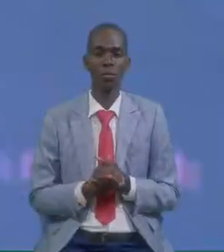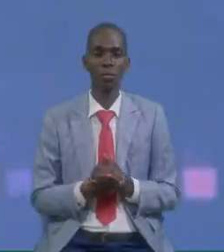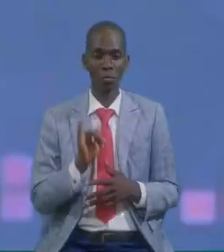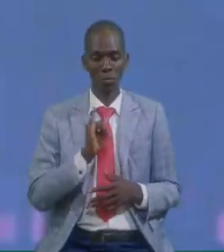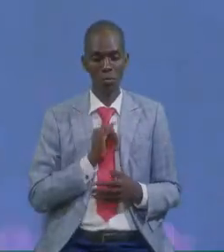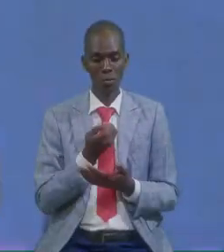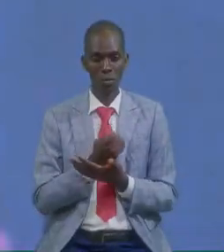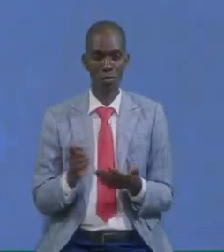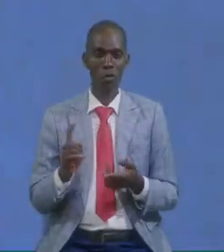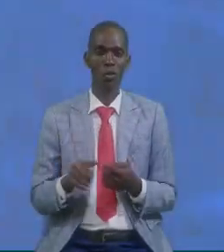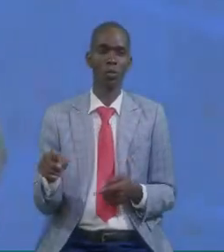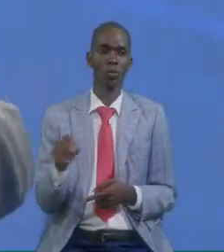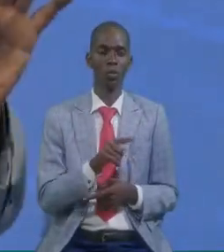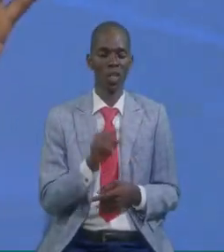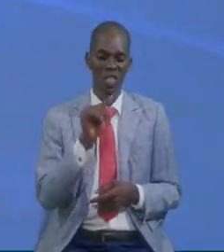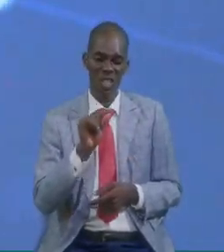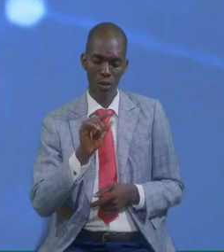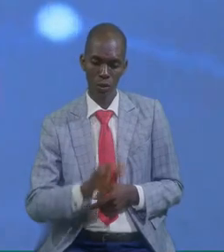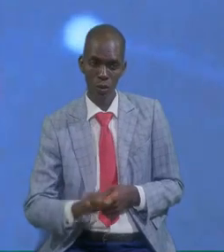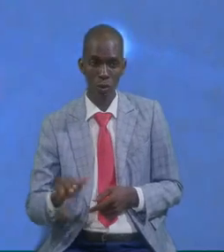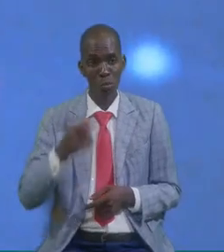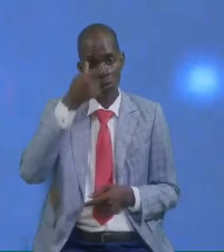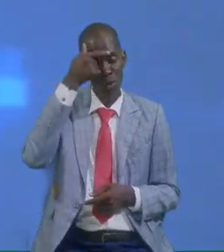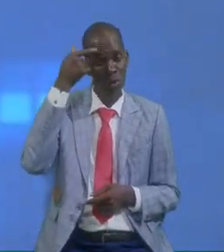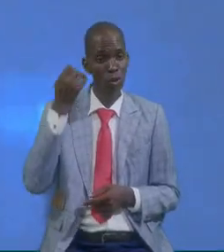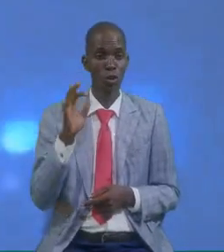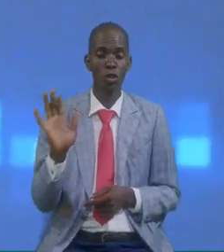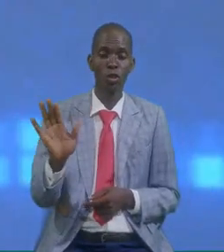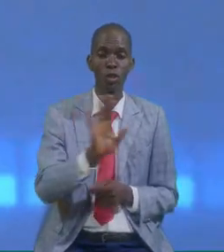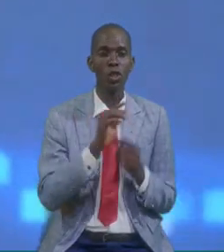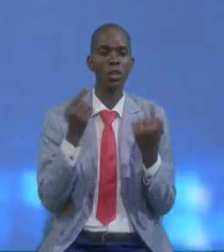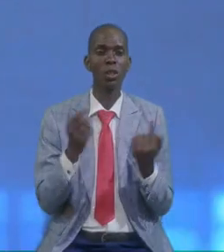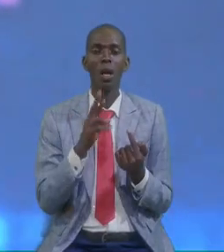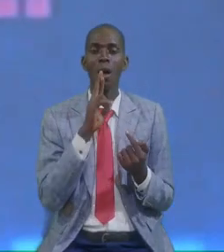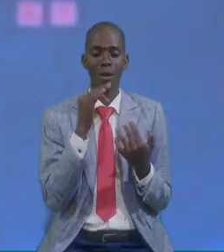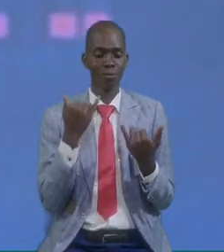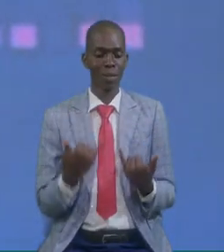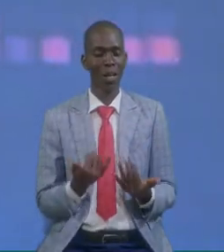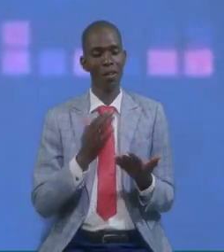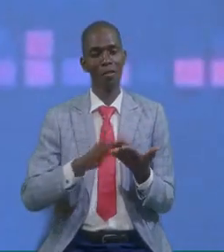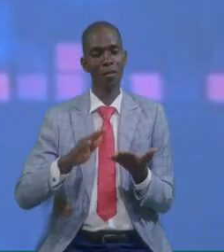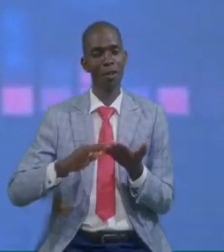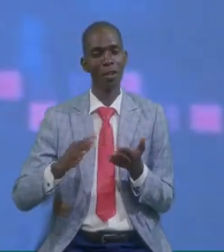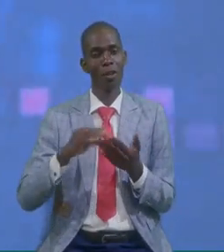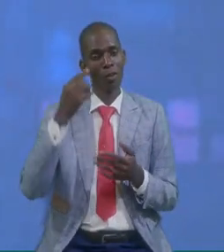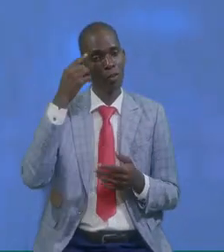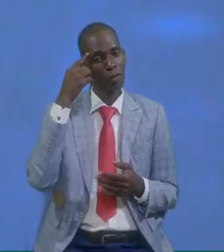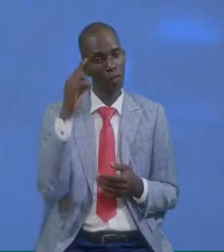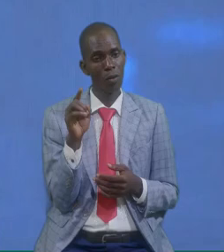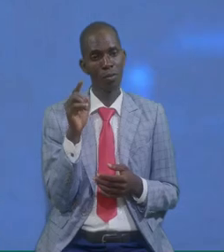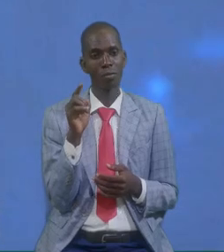write unto you, little children, because your sins are forgiven for